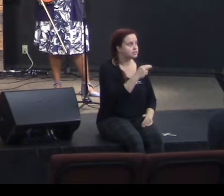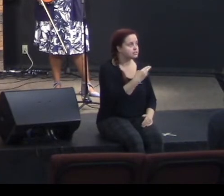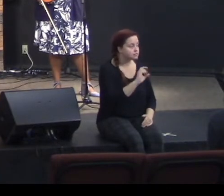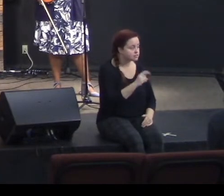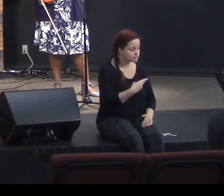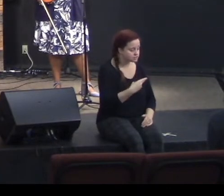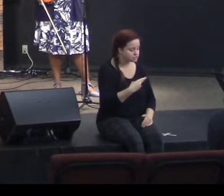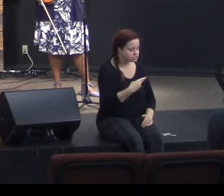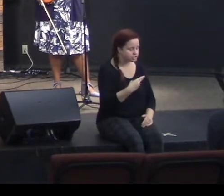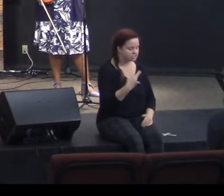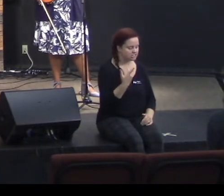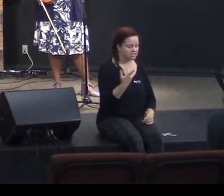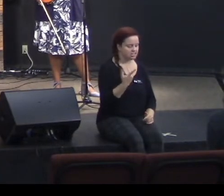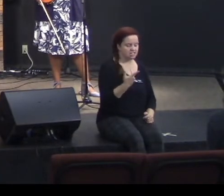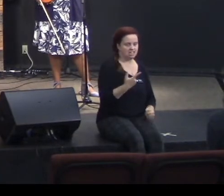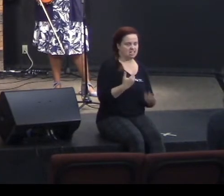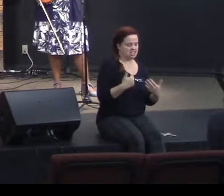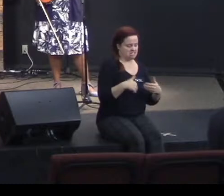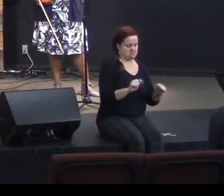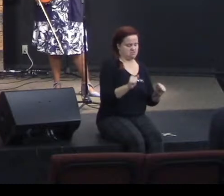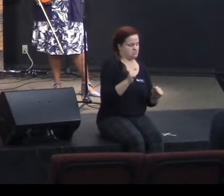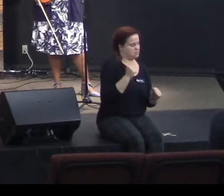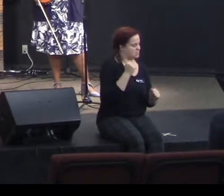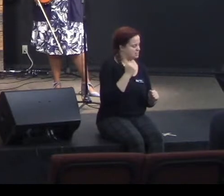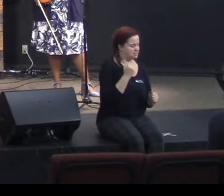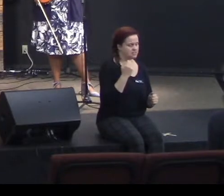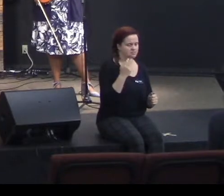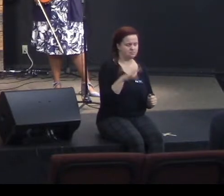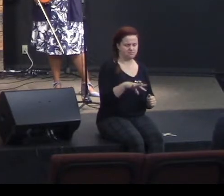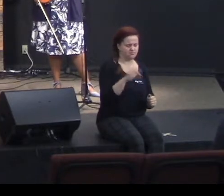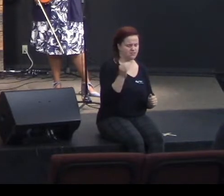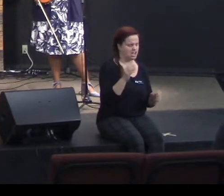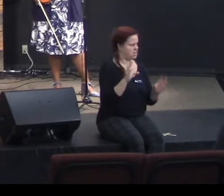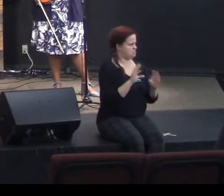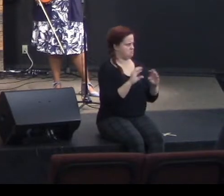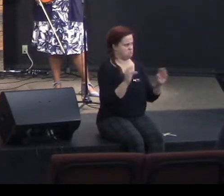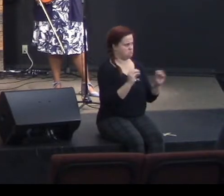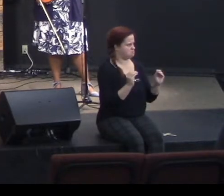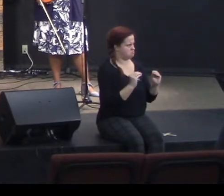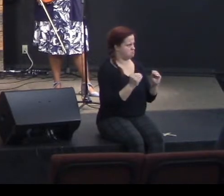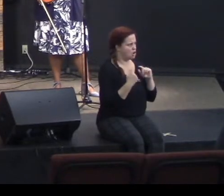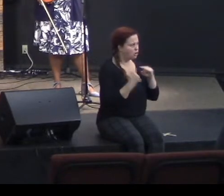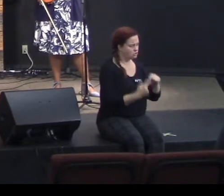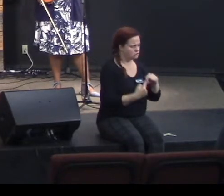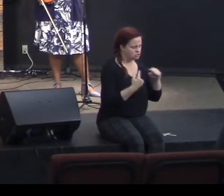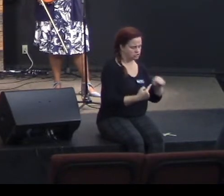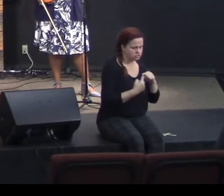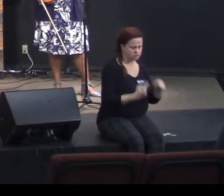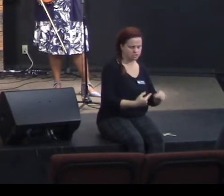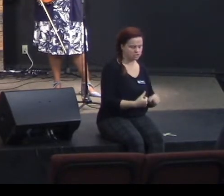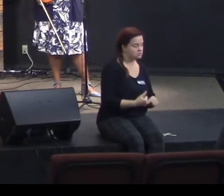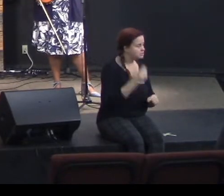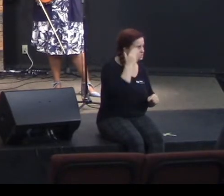seek no resistance sounds awful. It's barely even recognizable as life. But